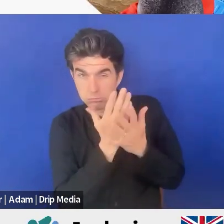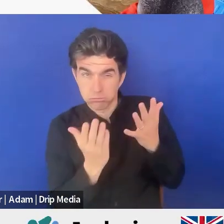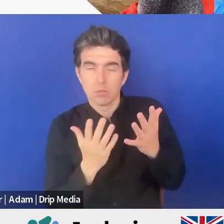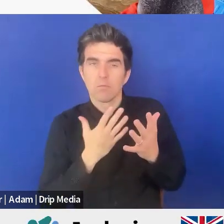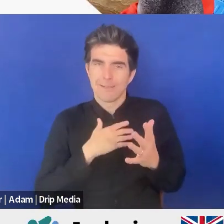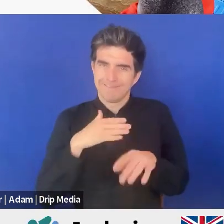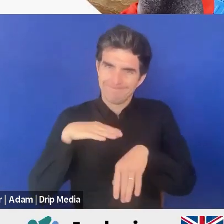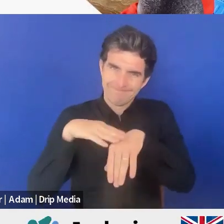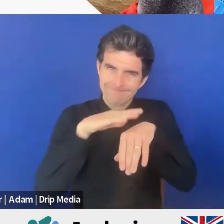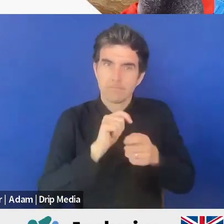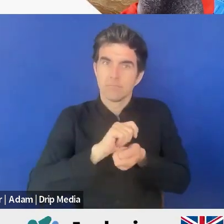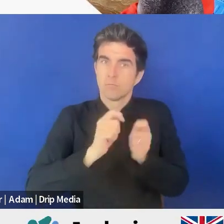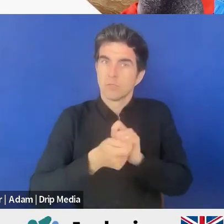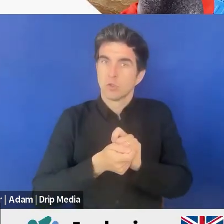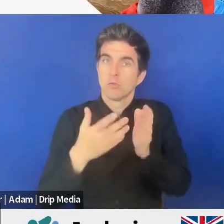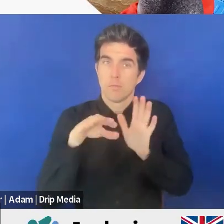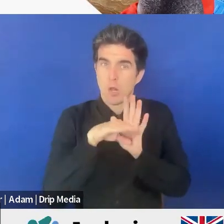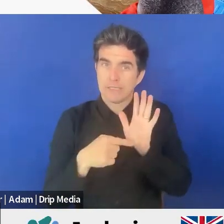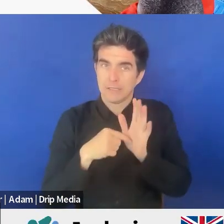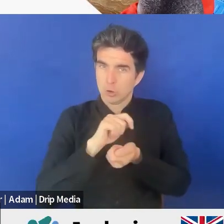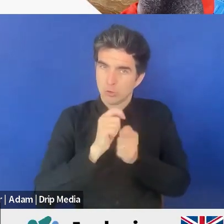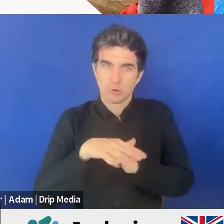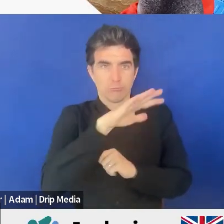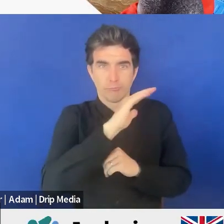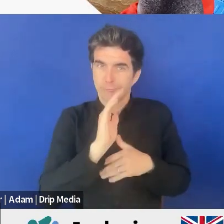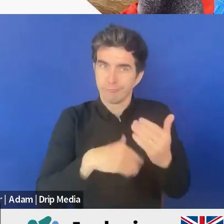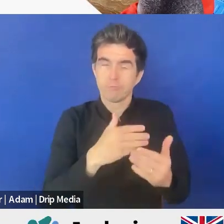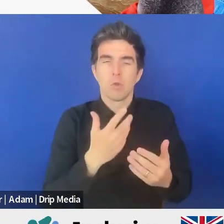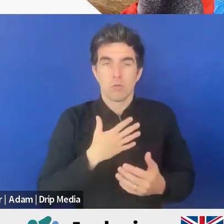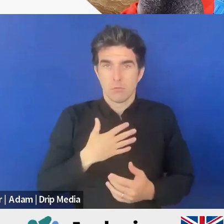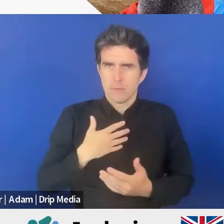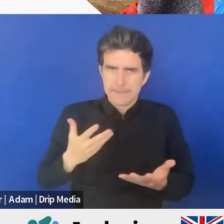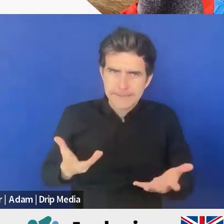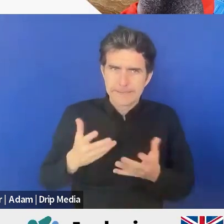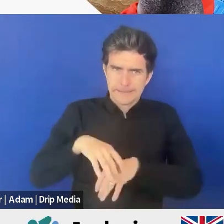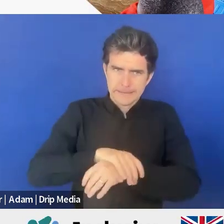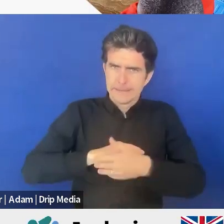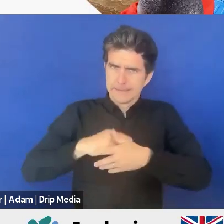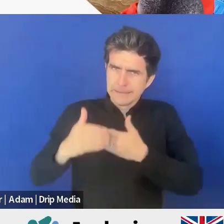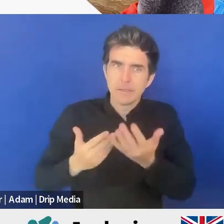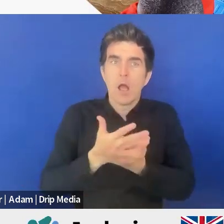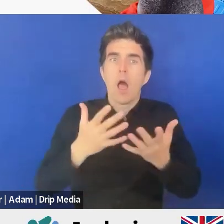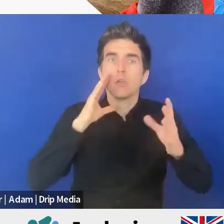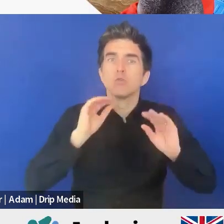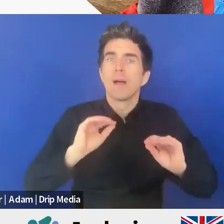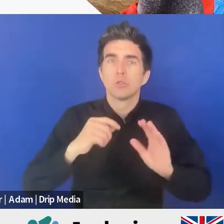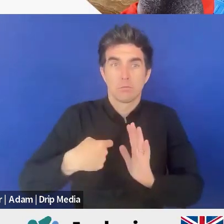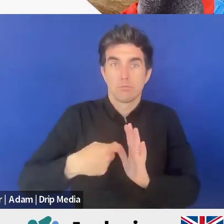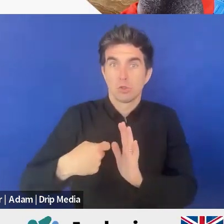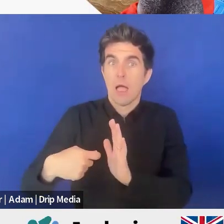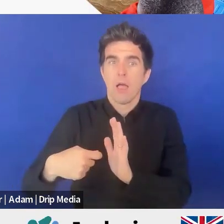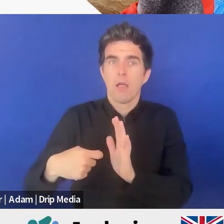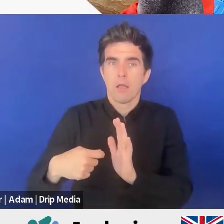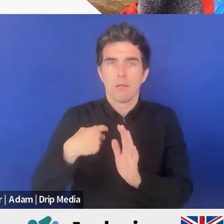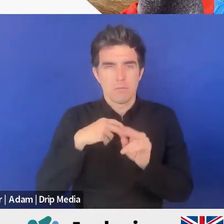And for the purpose of this webinar, we use some program-specific definitions for outreach and identification.